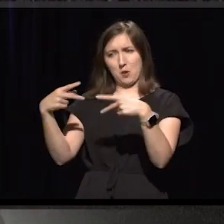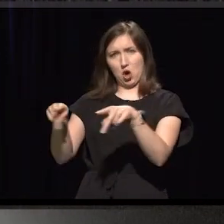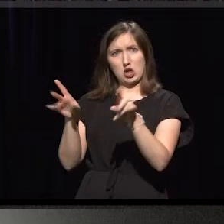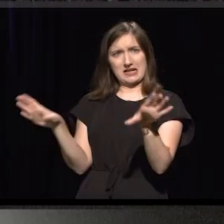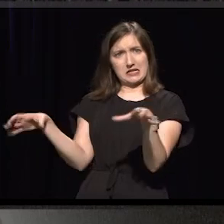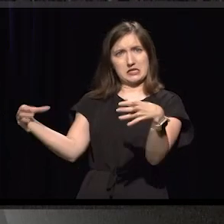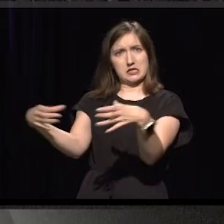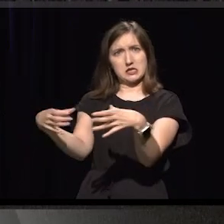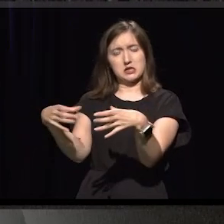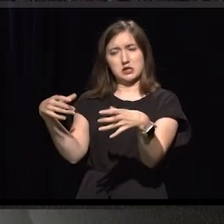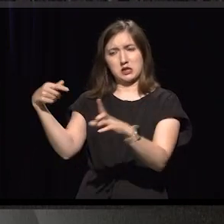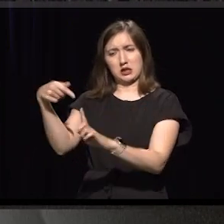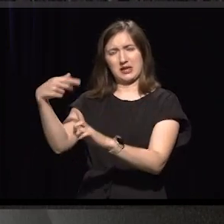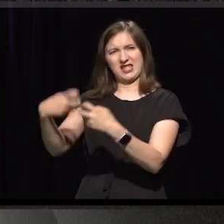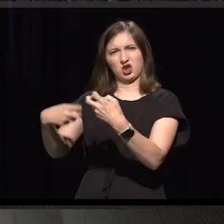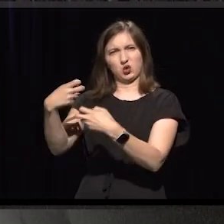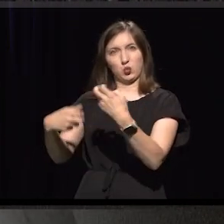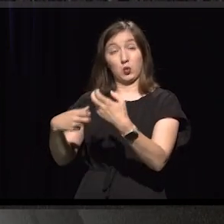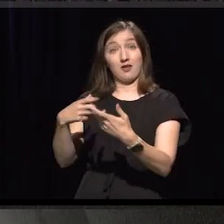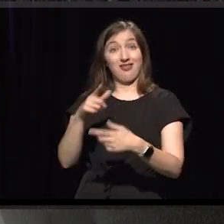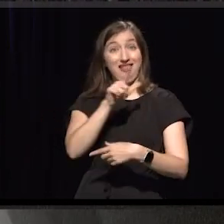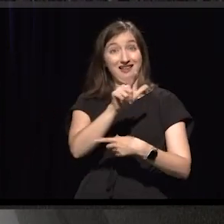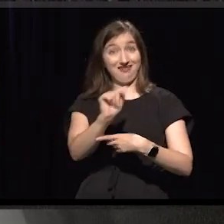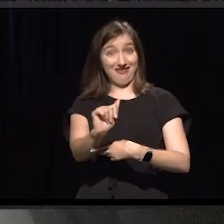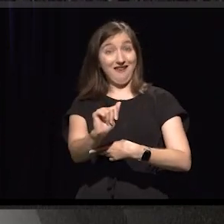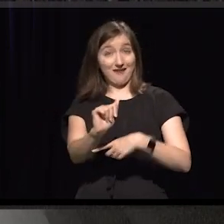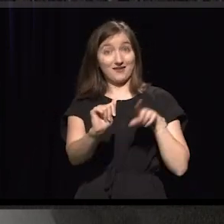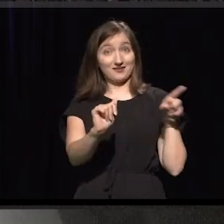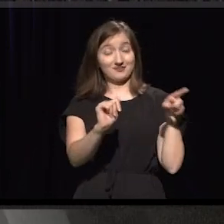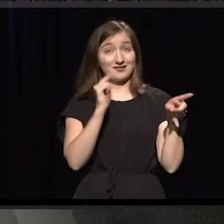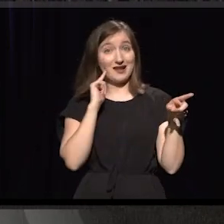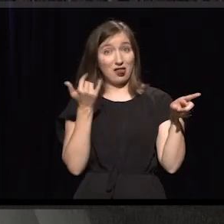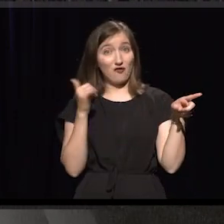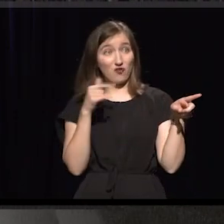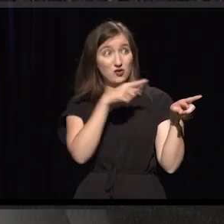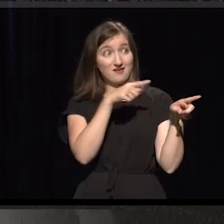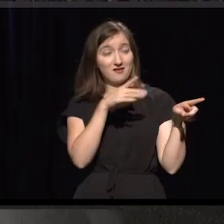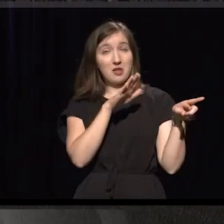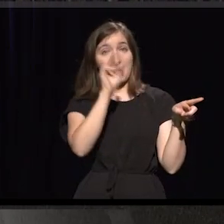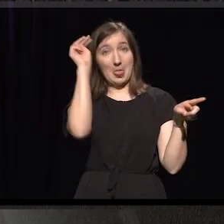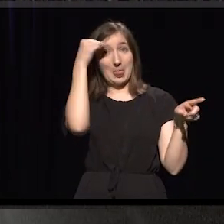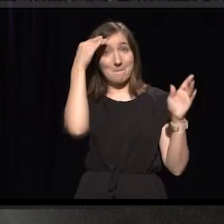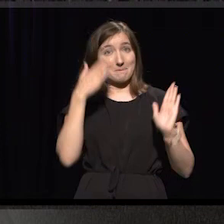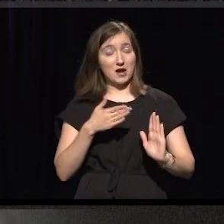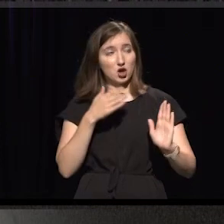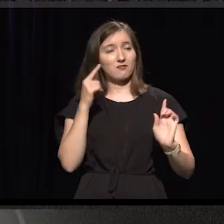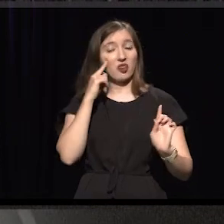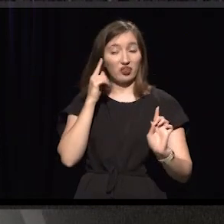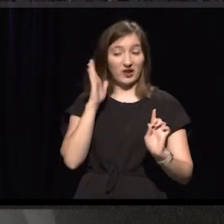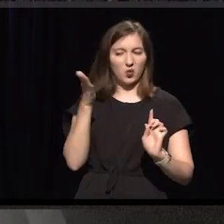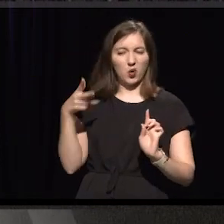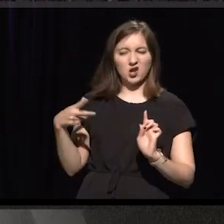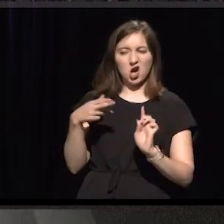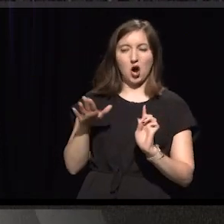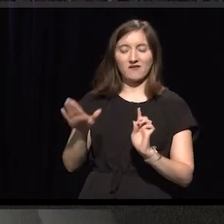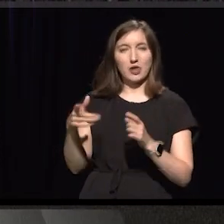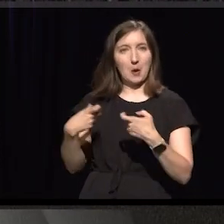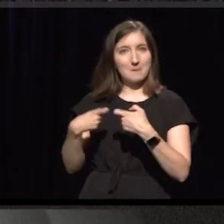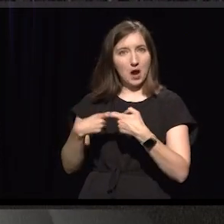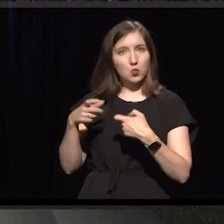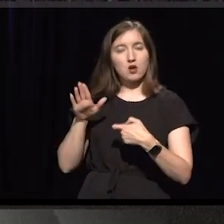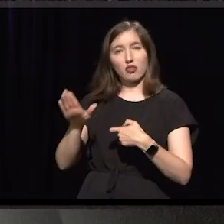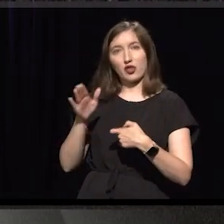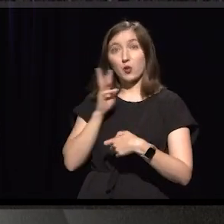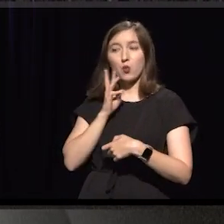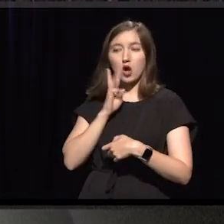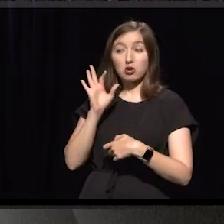considering, is actually cutting off power at these gatherings. Is that something that you or the judge would consider doing?